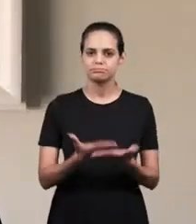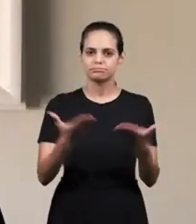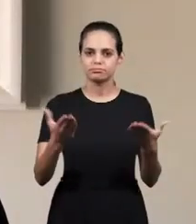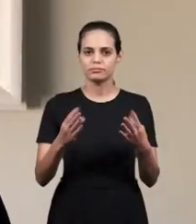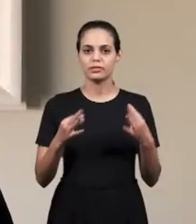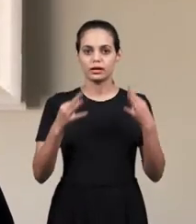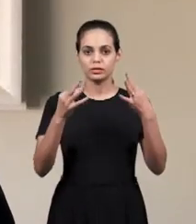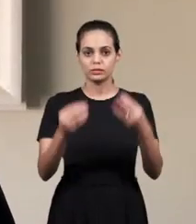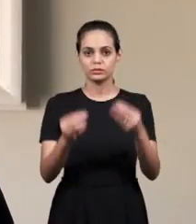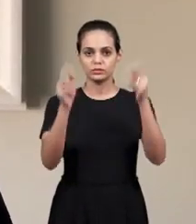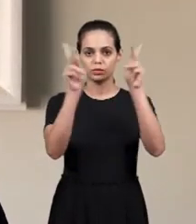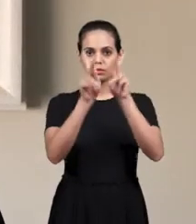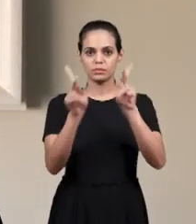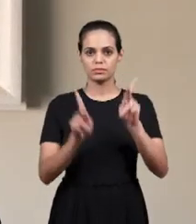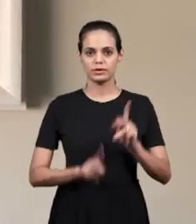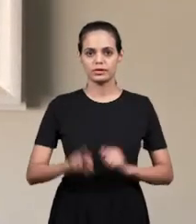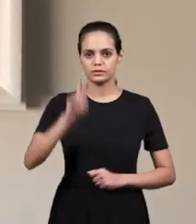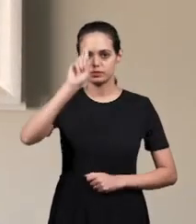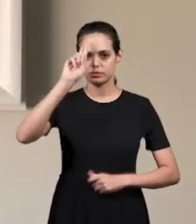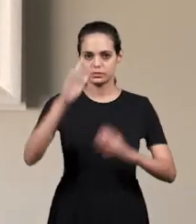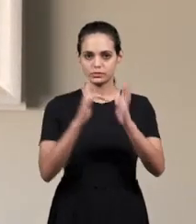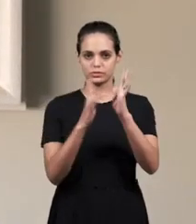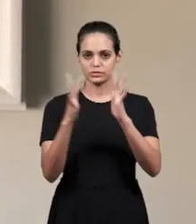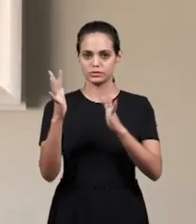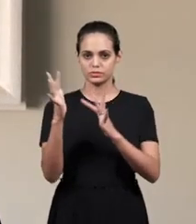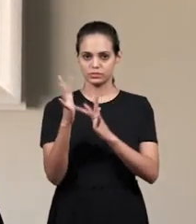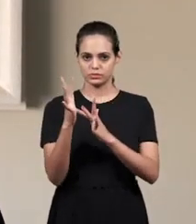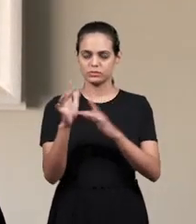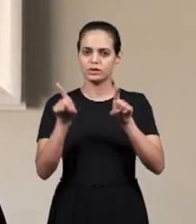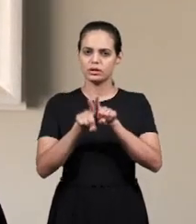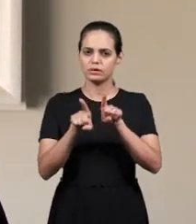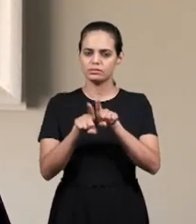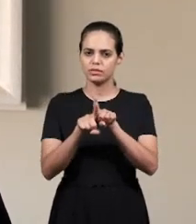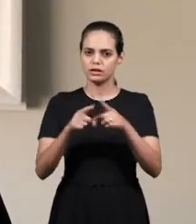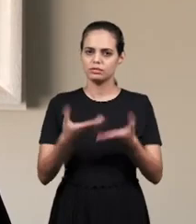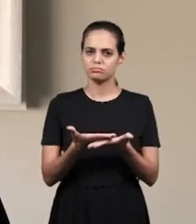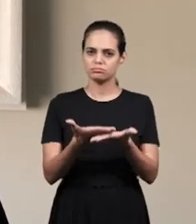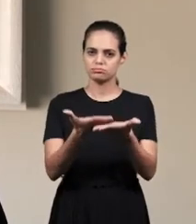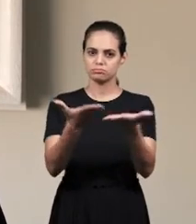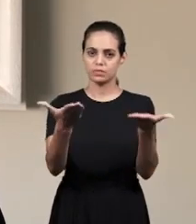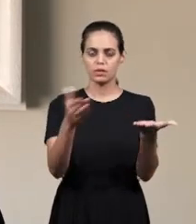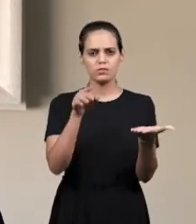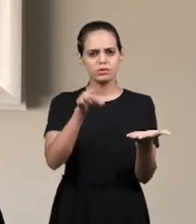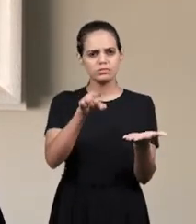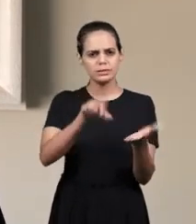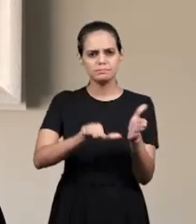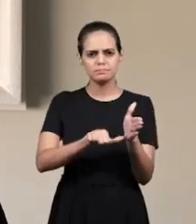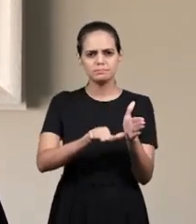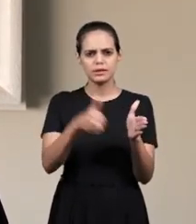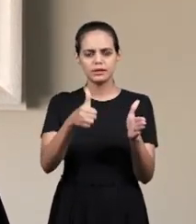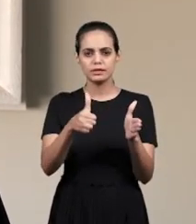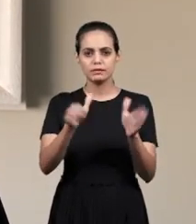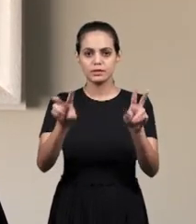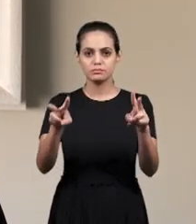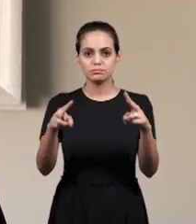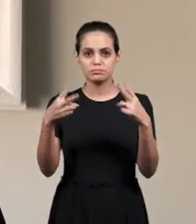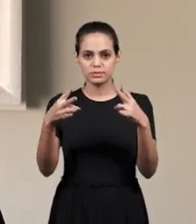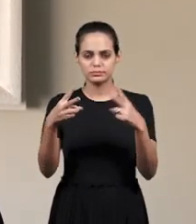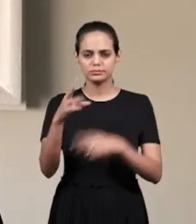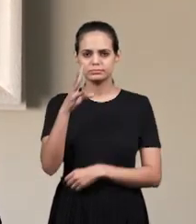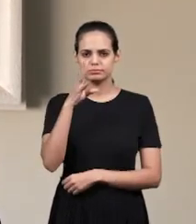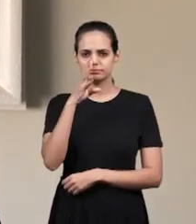We'd like to greet all with the peace of the Lord Jesus. We'd like to greet especially you who are watching for the first